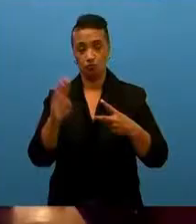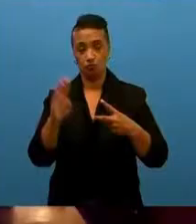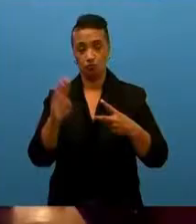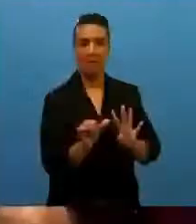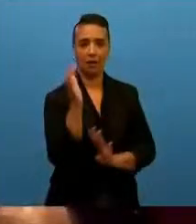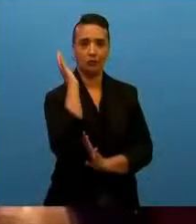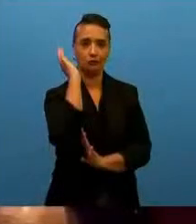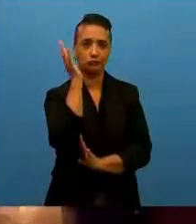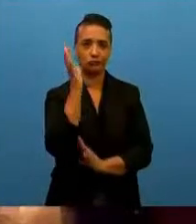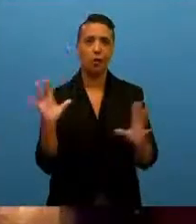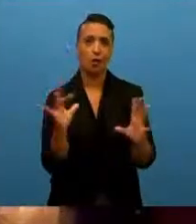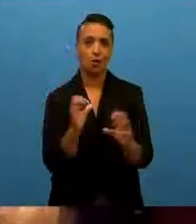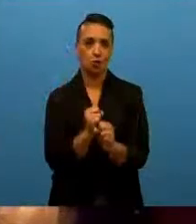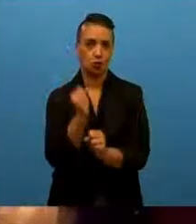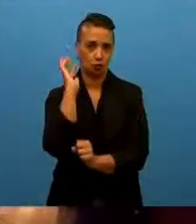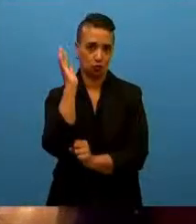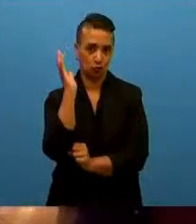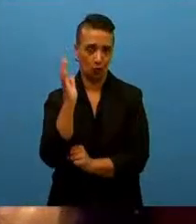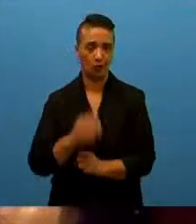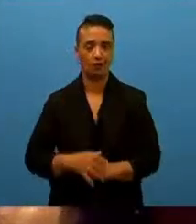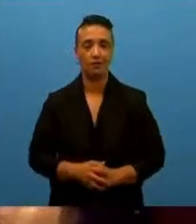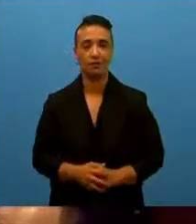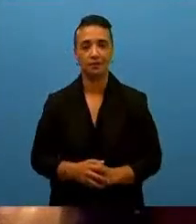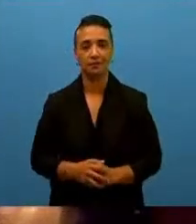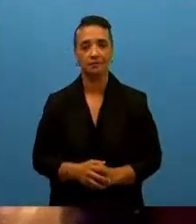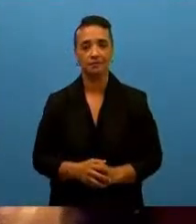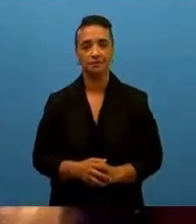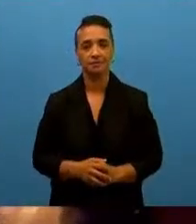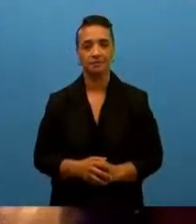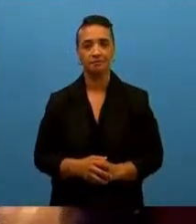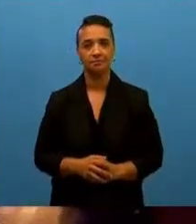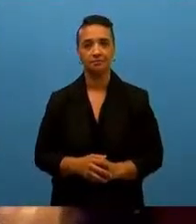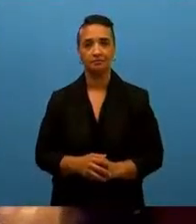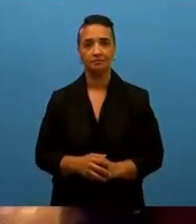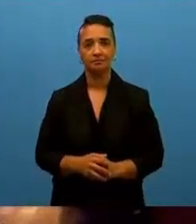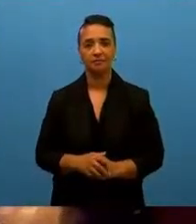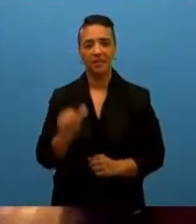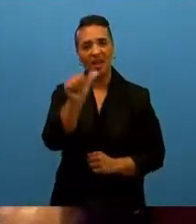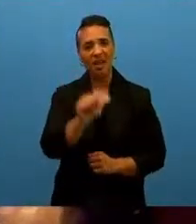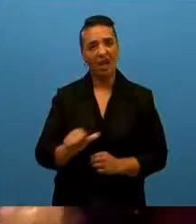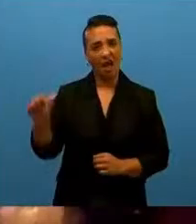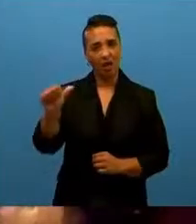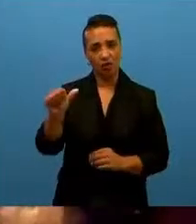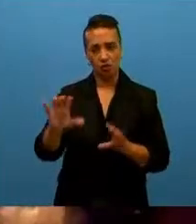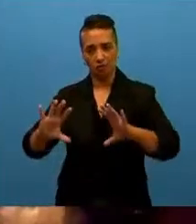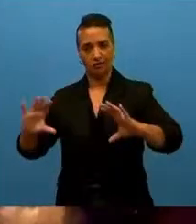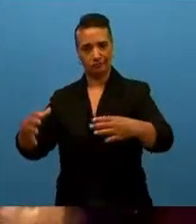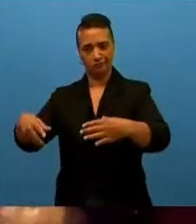our panelists for some quick closing remarks. So the joint statement from the Asia Caucus,